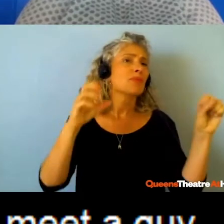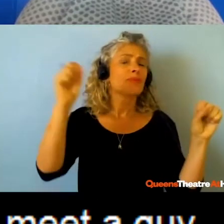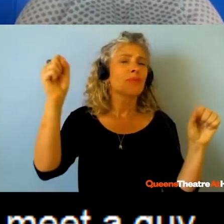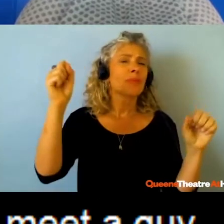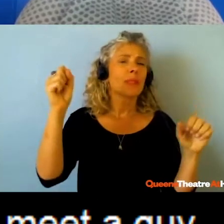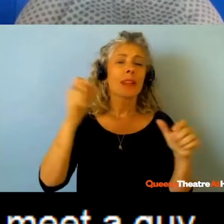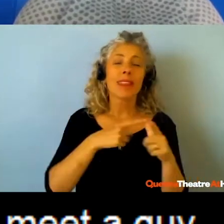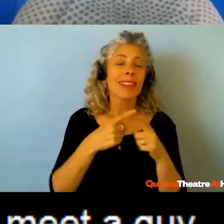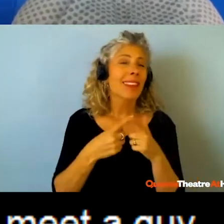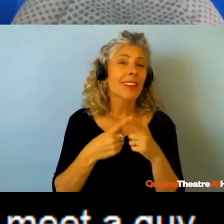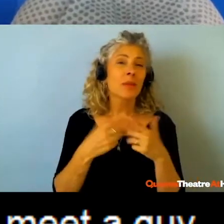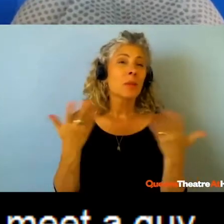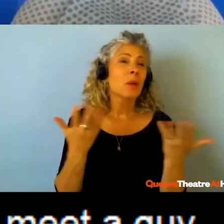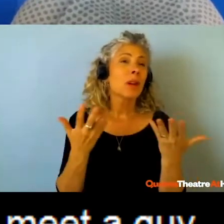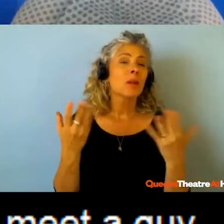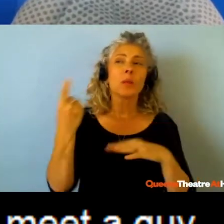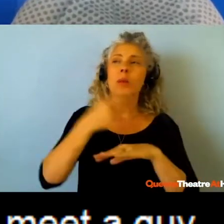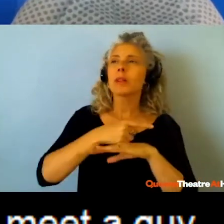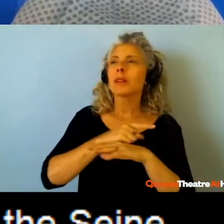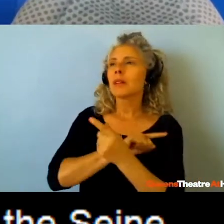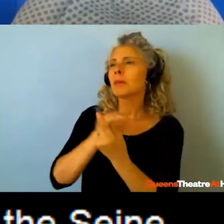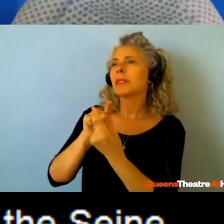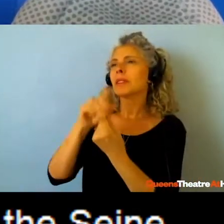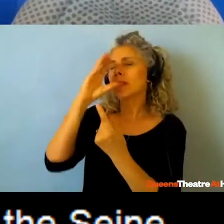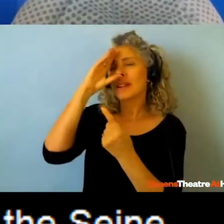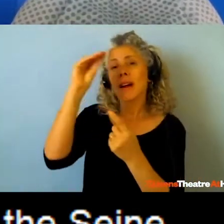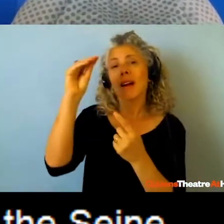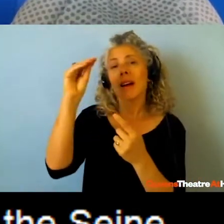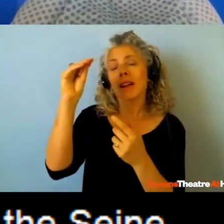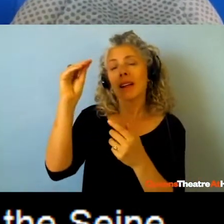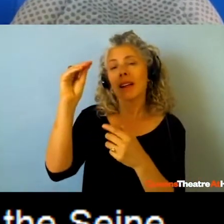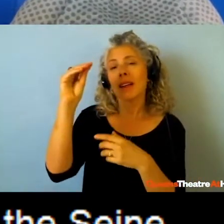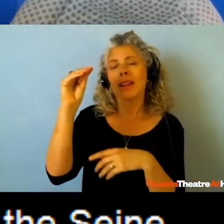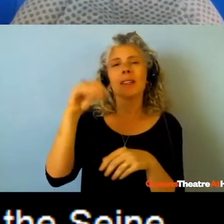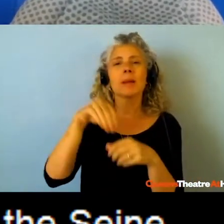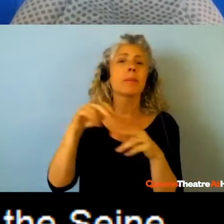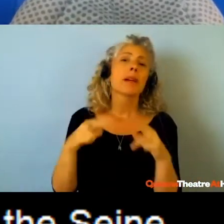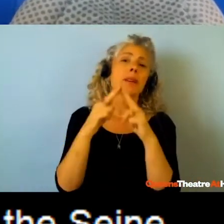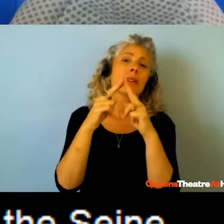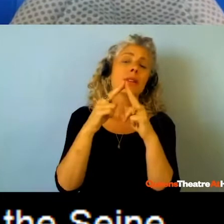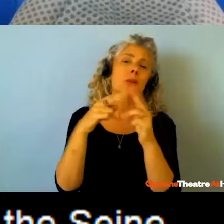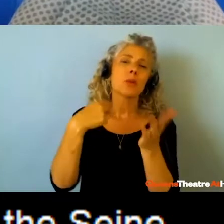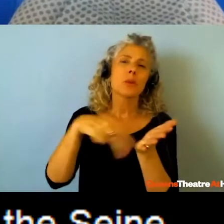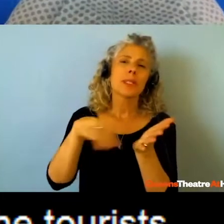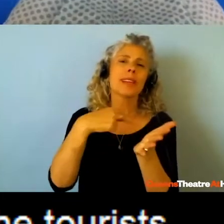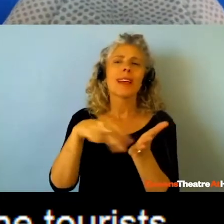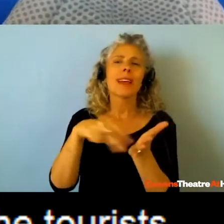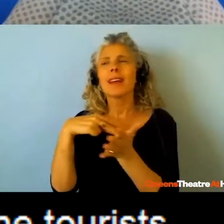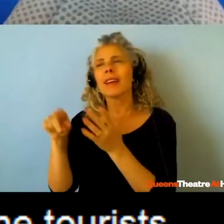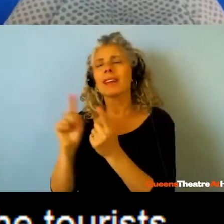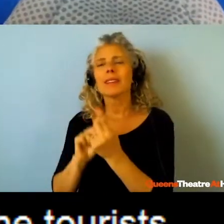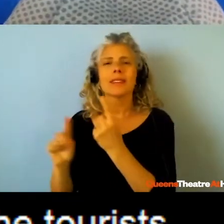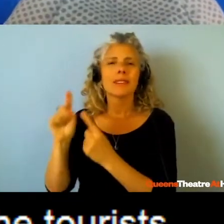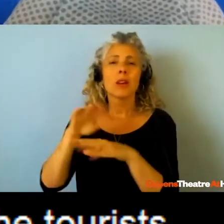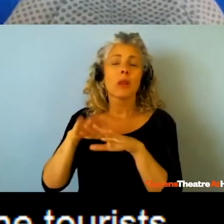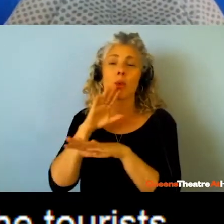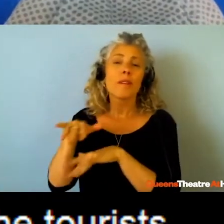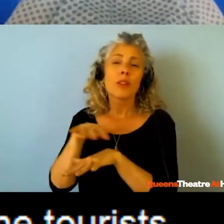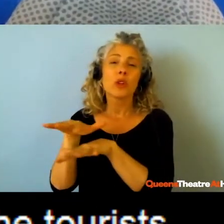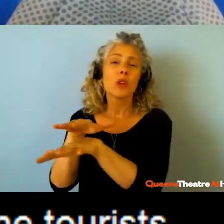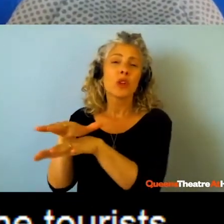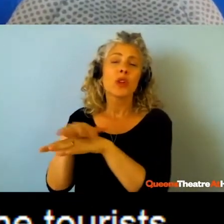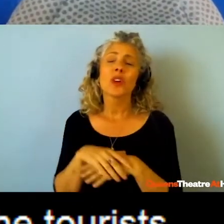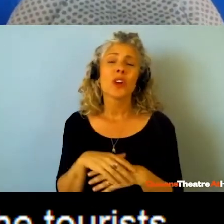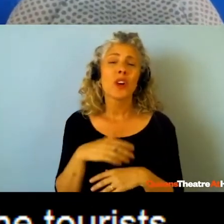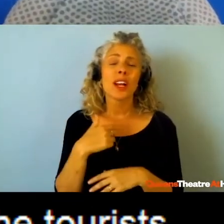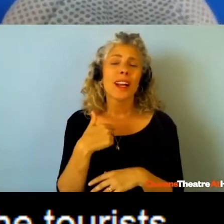day, I'd meet a guy at a hostel in Paris. And we'd dance on the sand and drink champagne and laugh at the tourists hoping